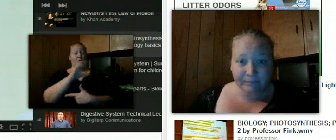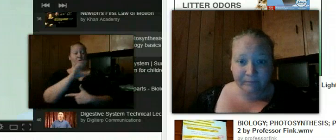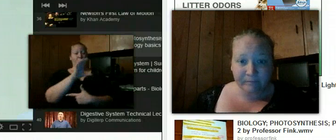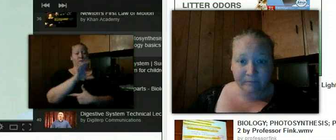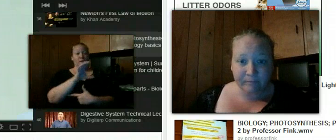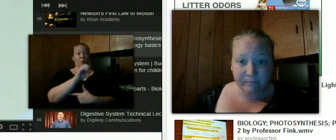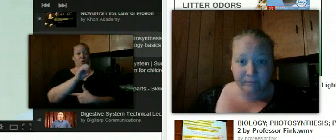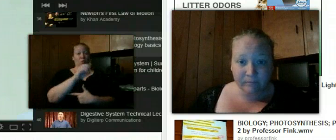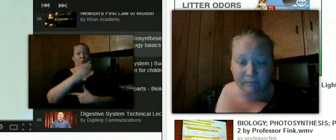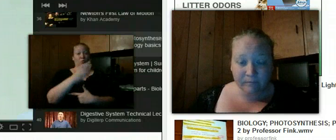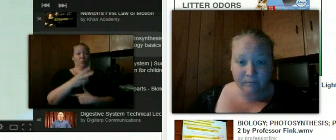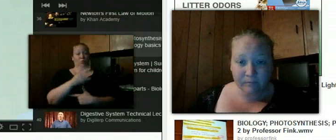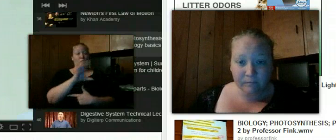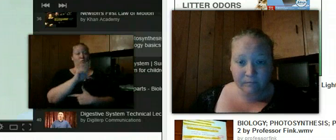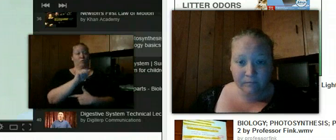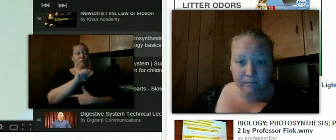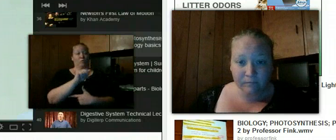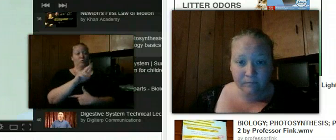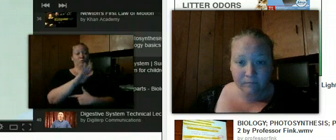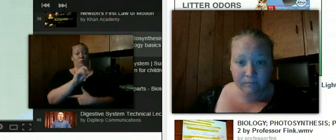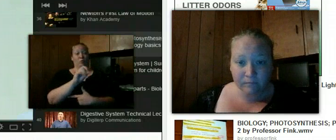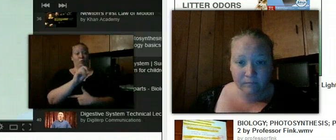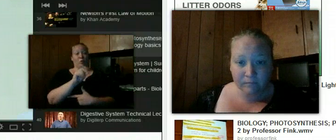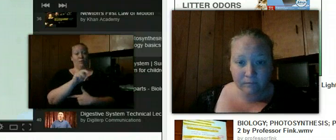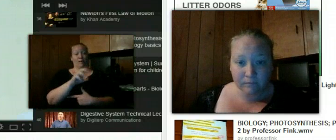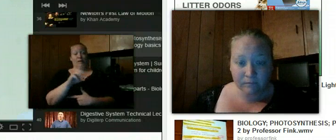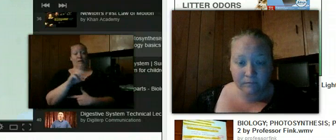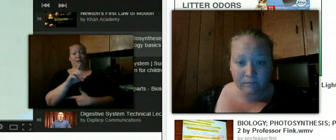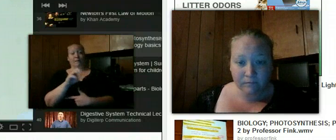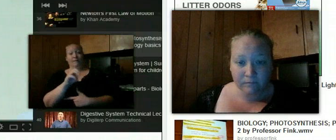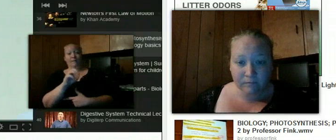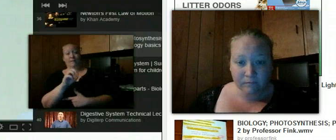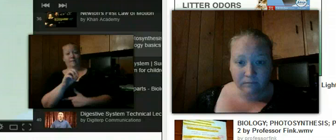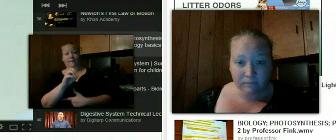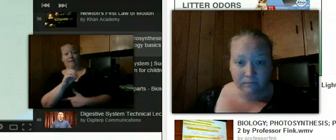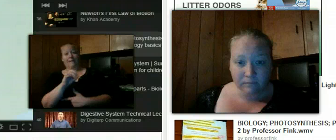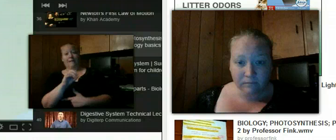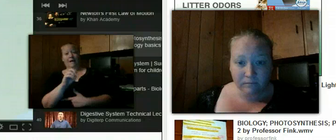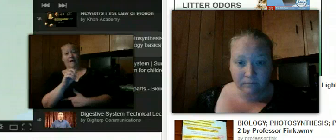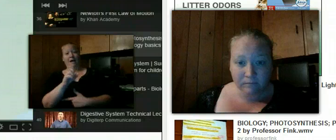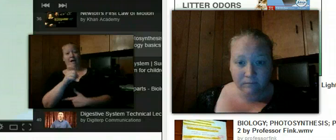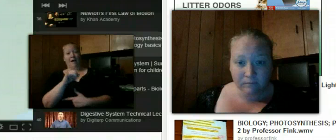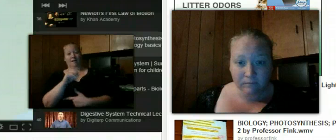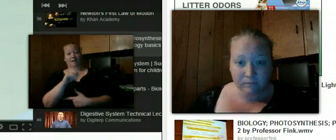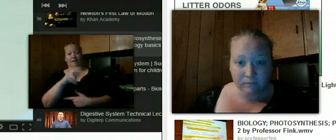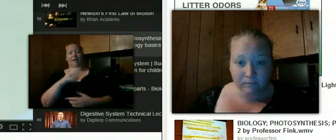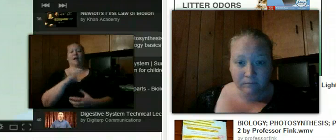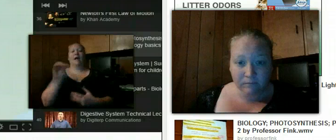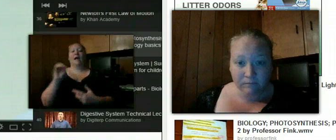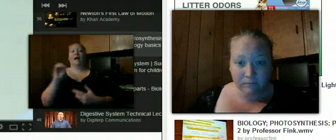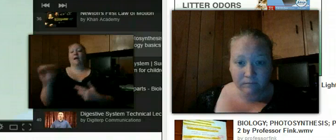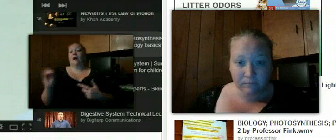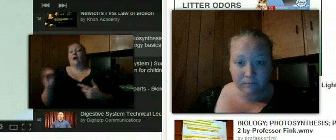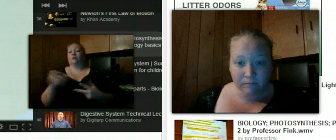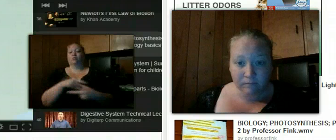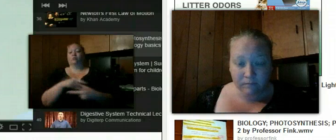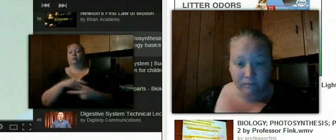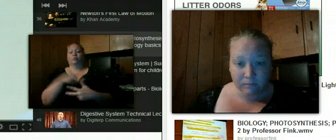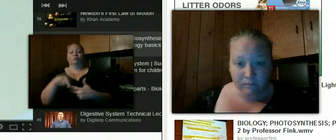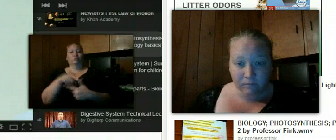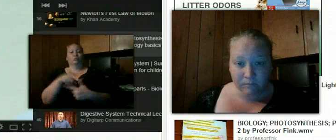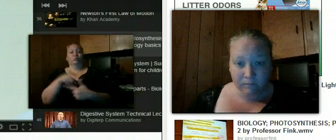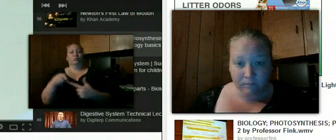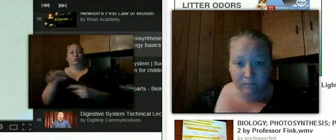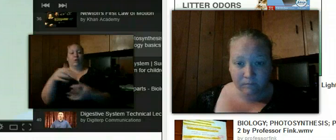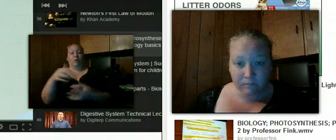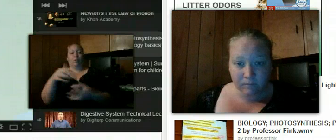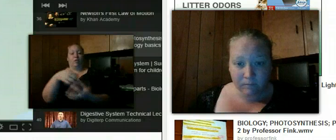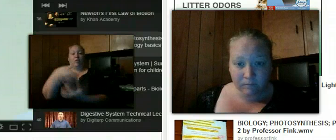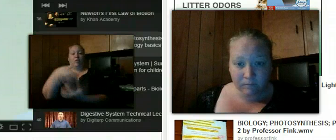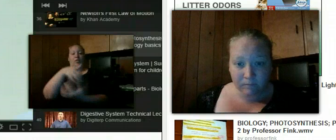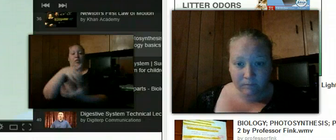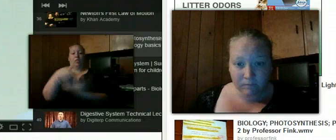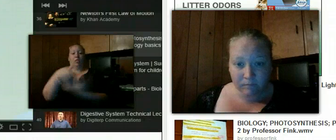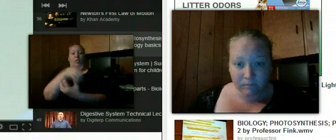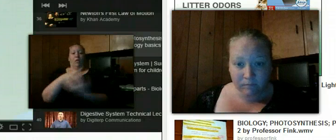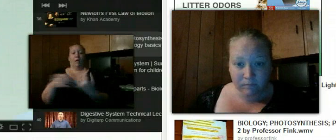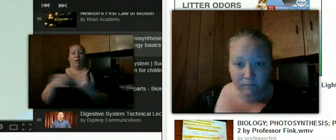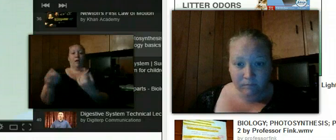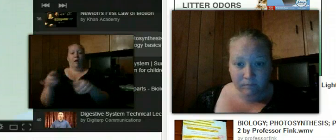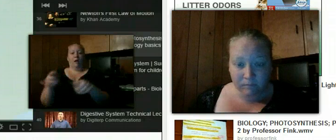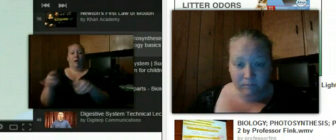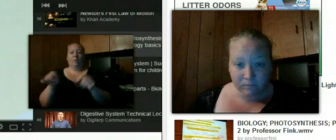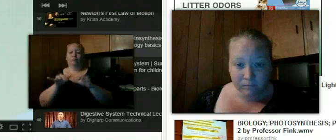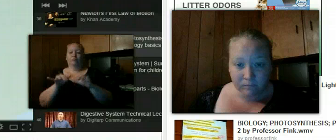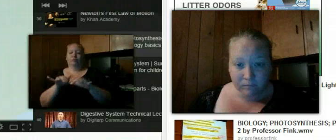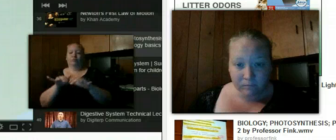chloroplast in the presence of sunlight, the process of photosynthesis starts to take place. The following reaction